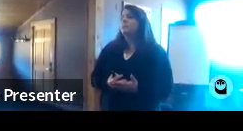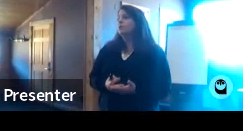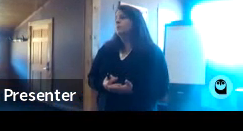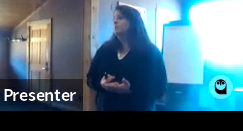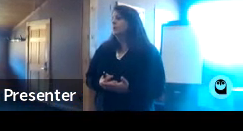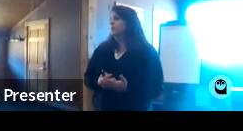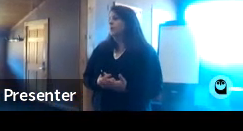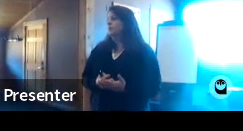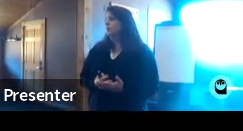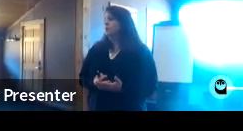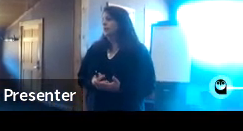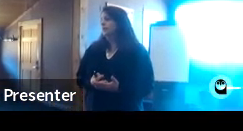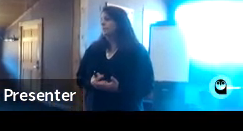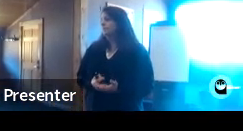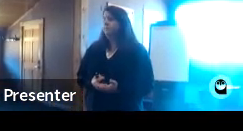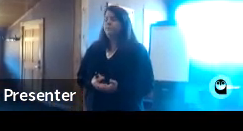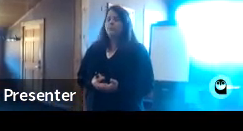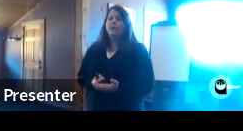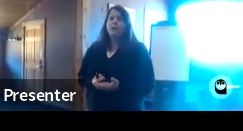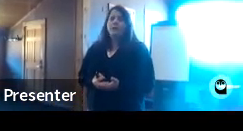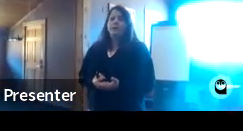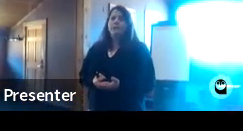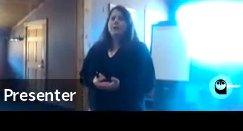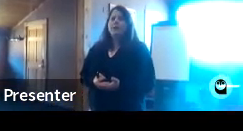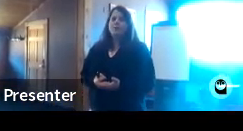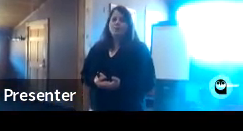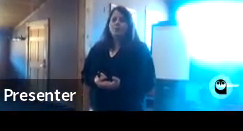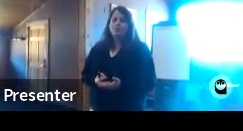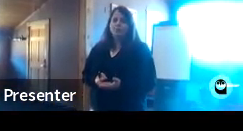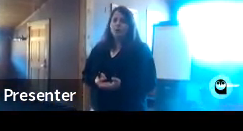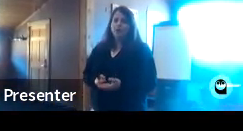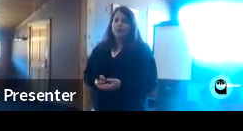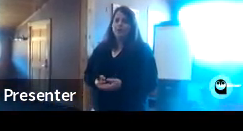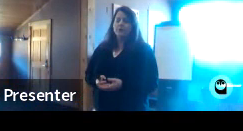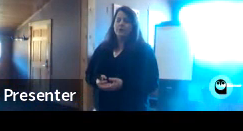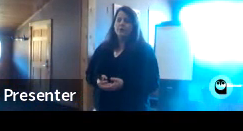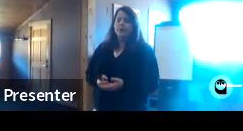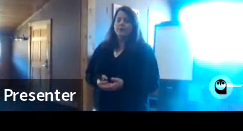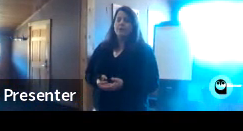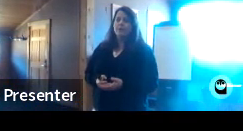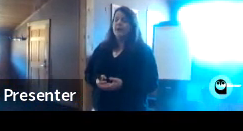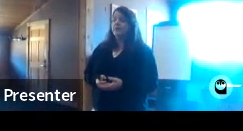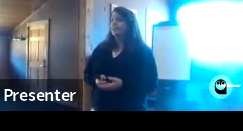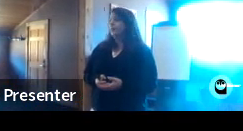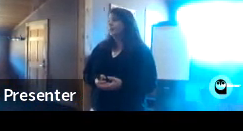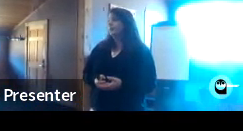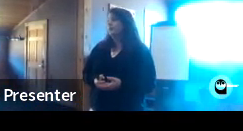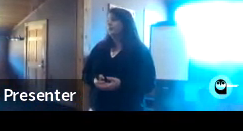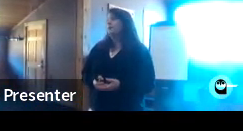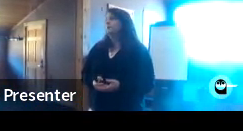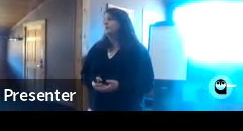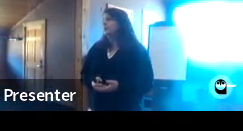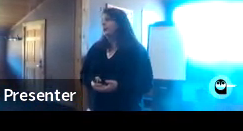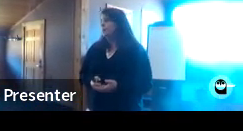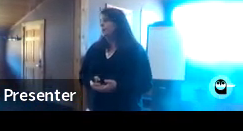that most people don't know and don't understand. Now, you guys all know from working in your caseloads and living in your